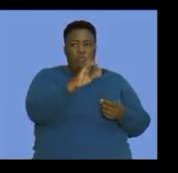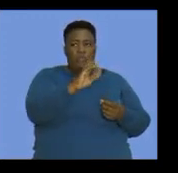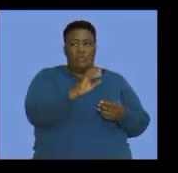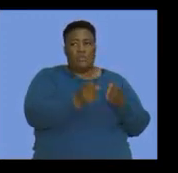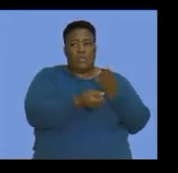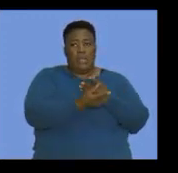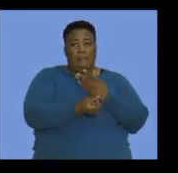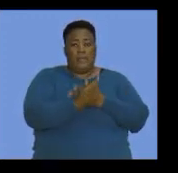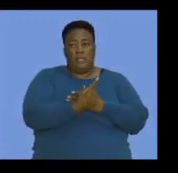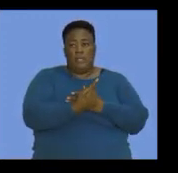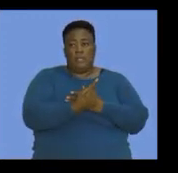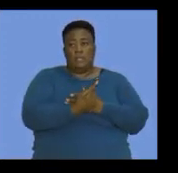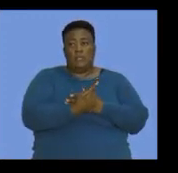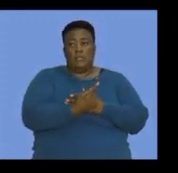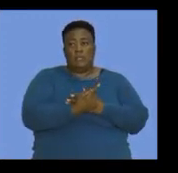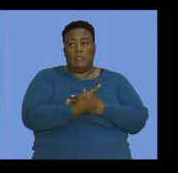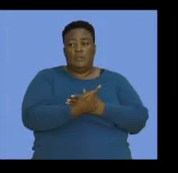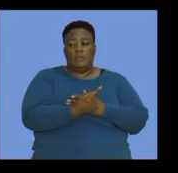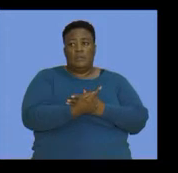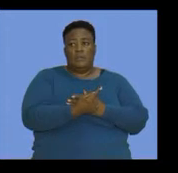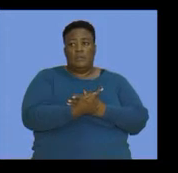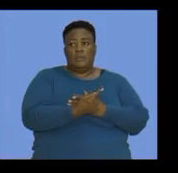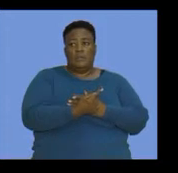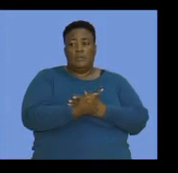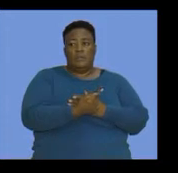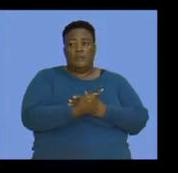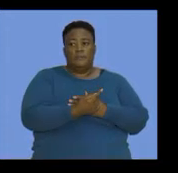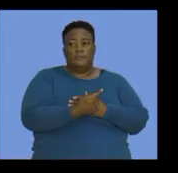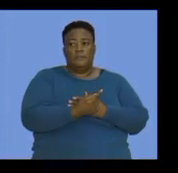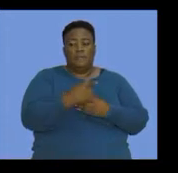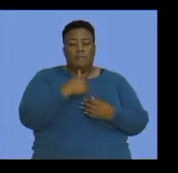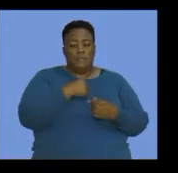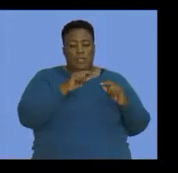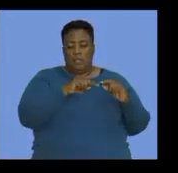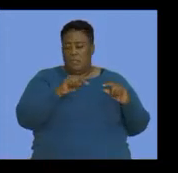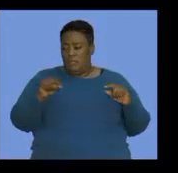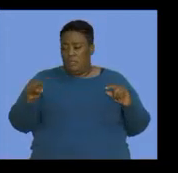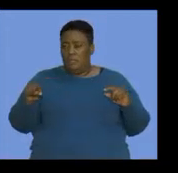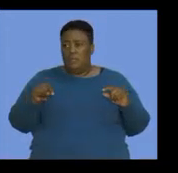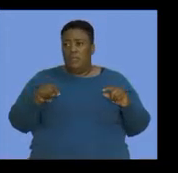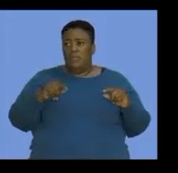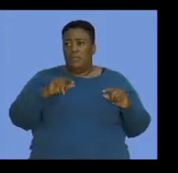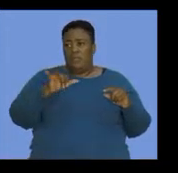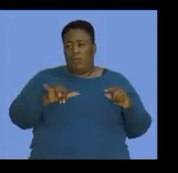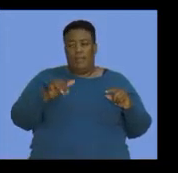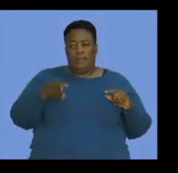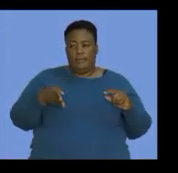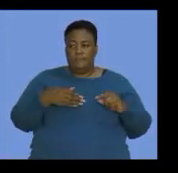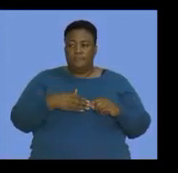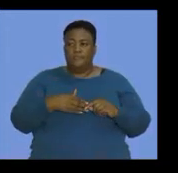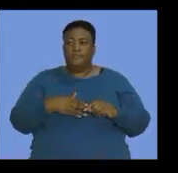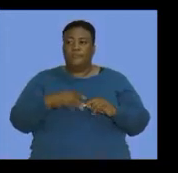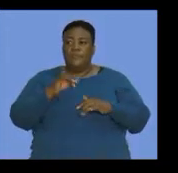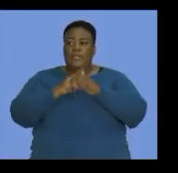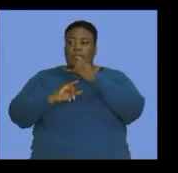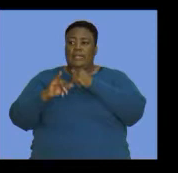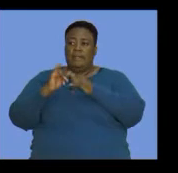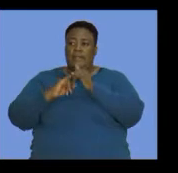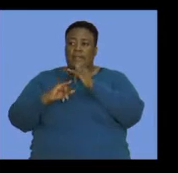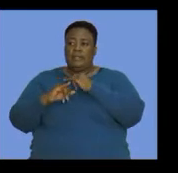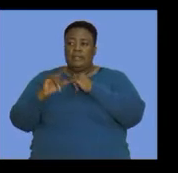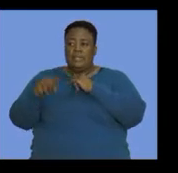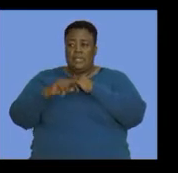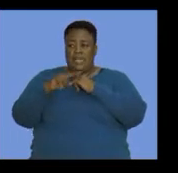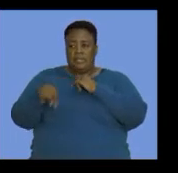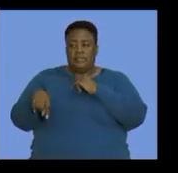rhino poaching incidences, which I've plotted on the y-axis. Our